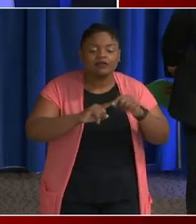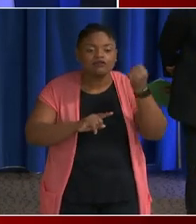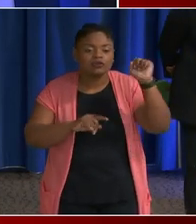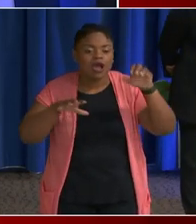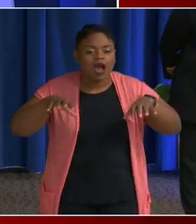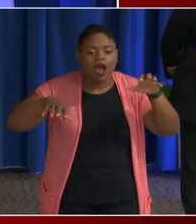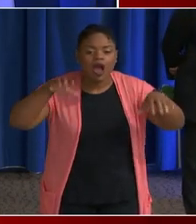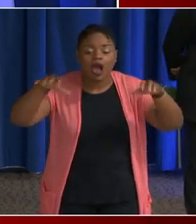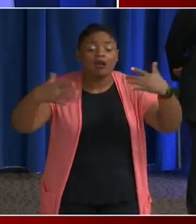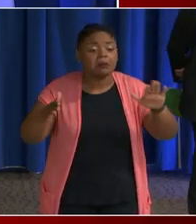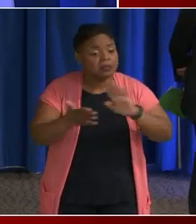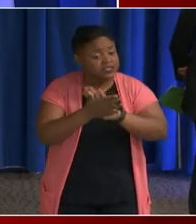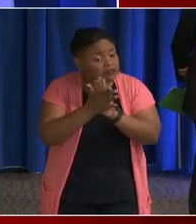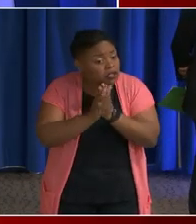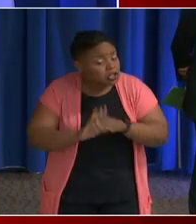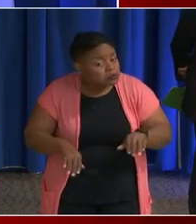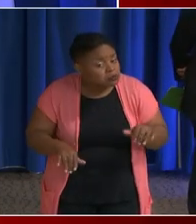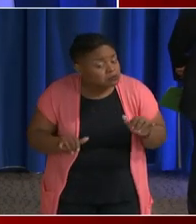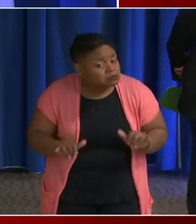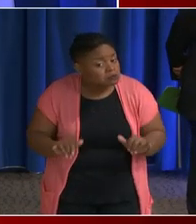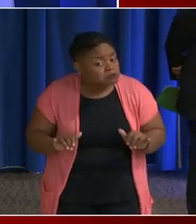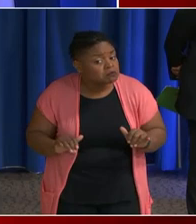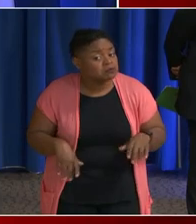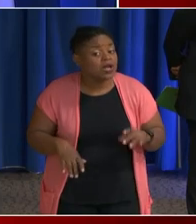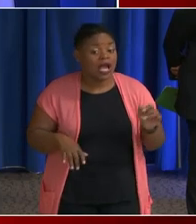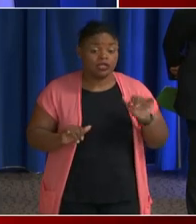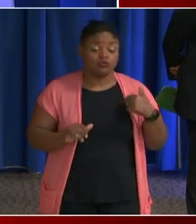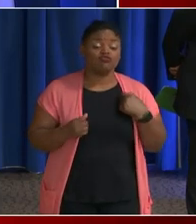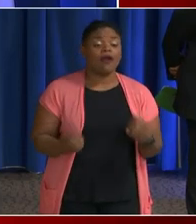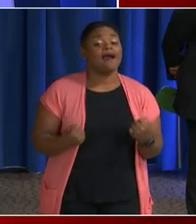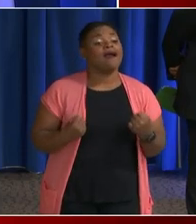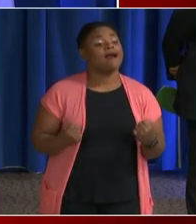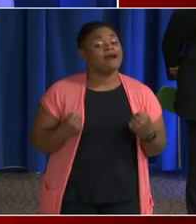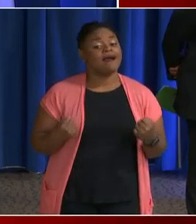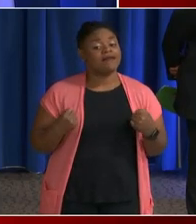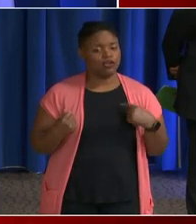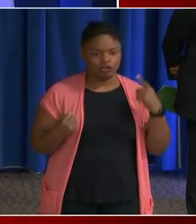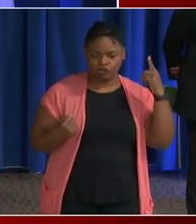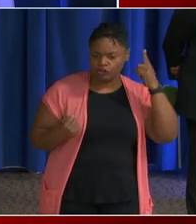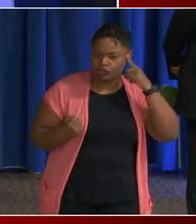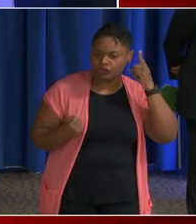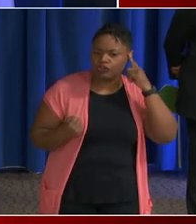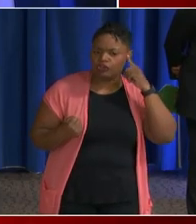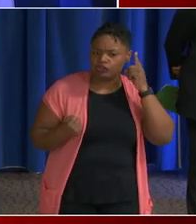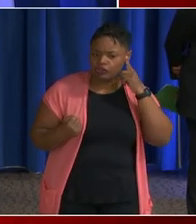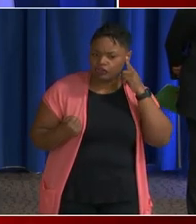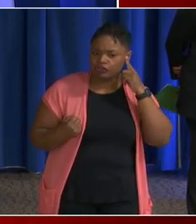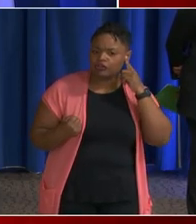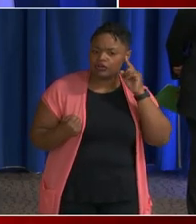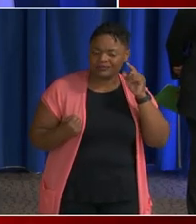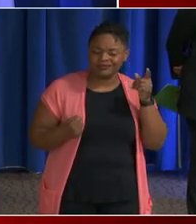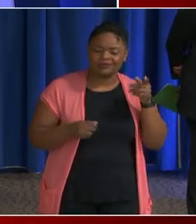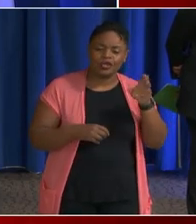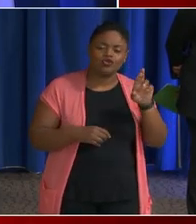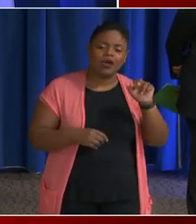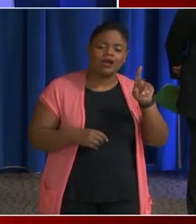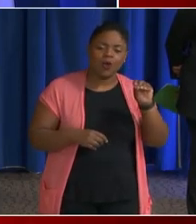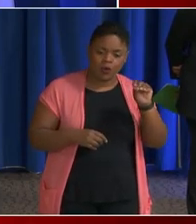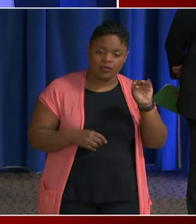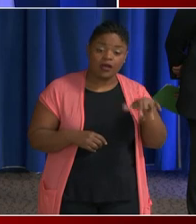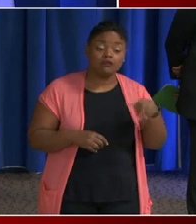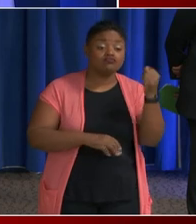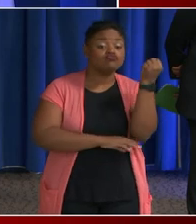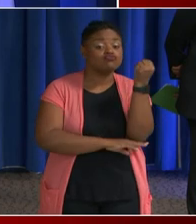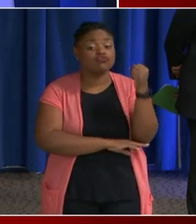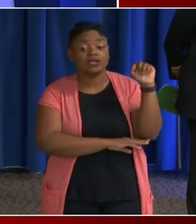radio when I was driving in that the protests were described as being largely